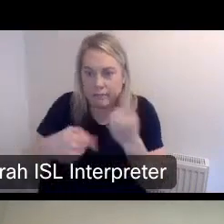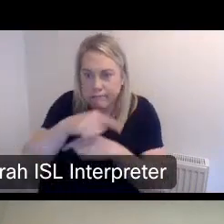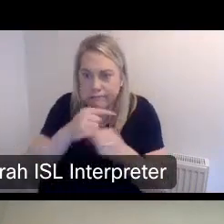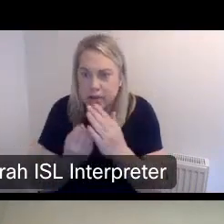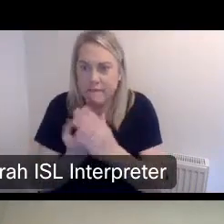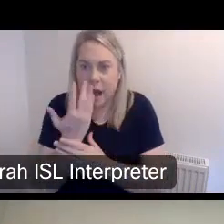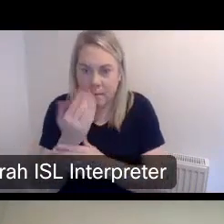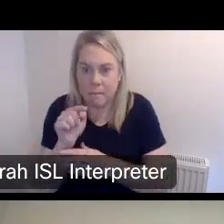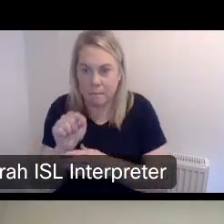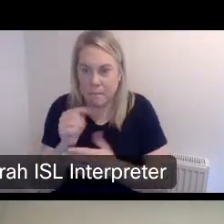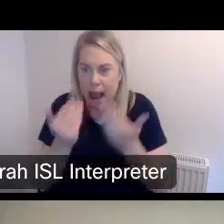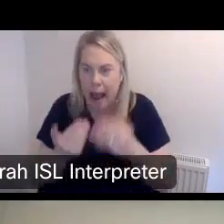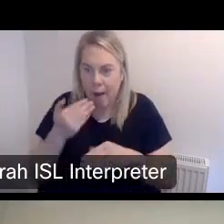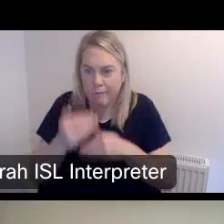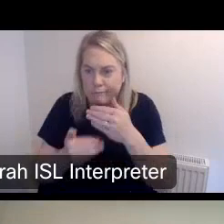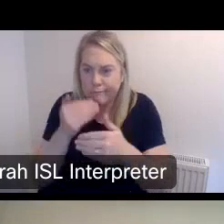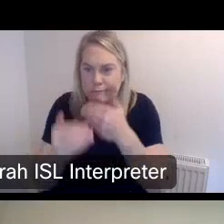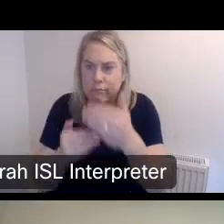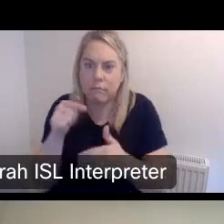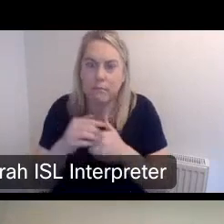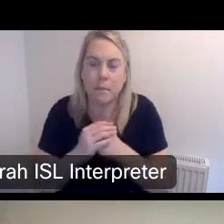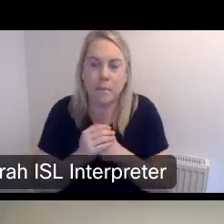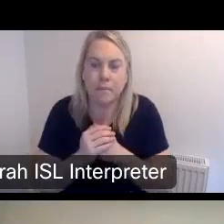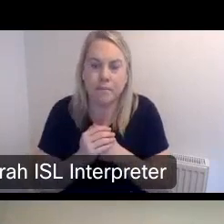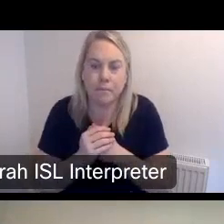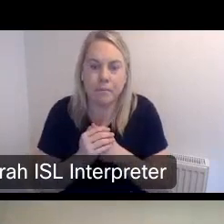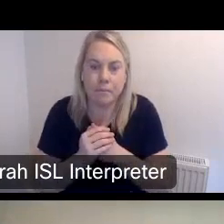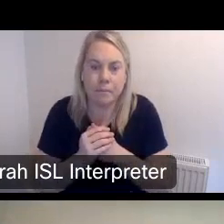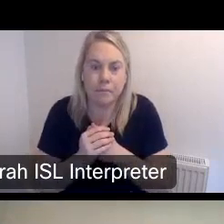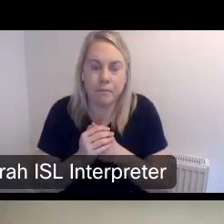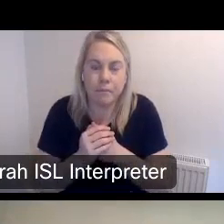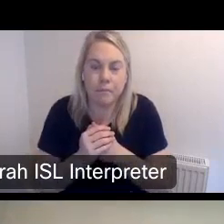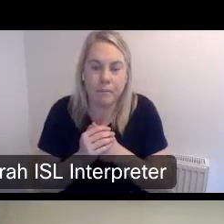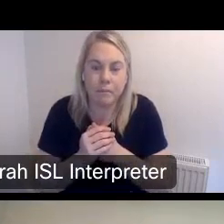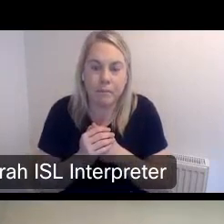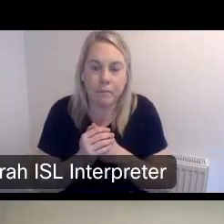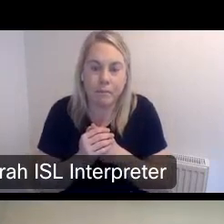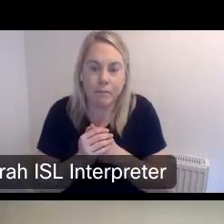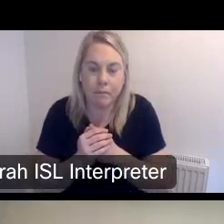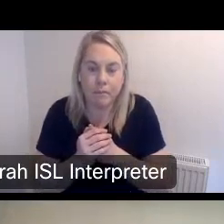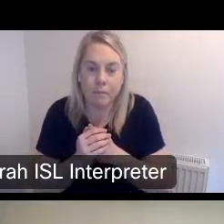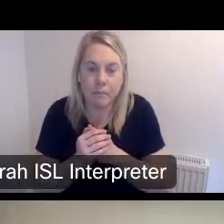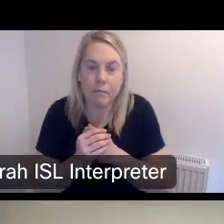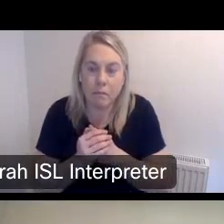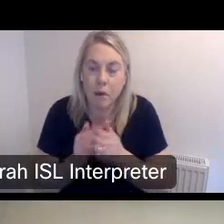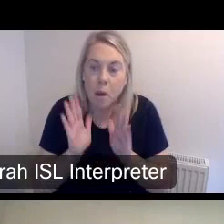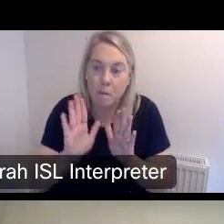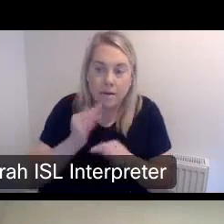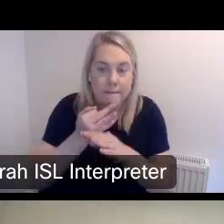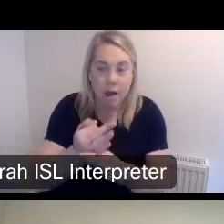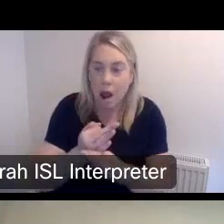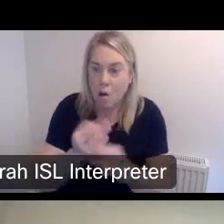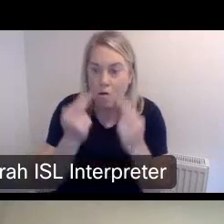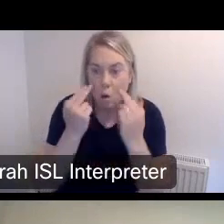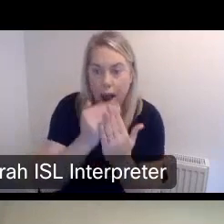developing the technical functionality around that. Provided we follow the requirements of the legislation,